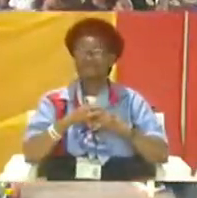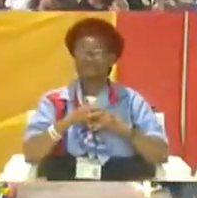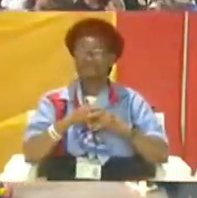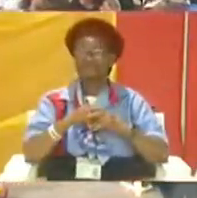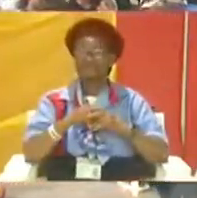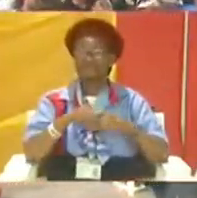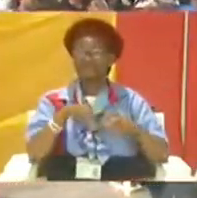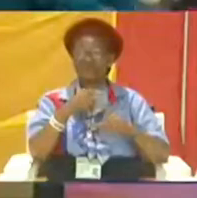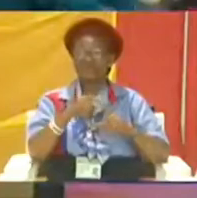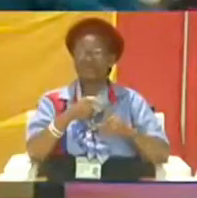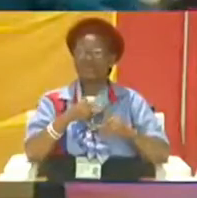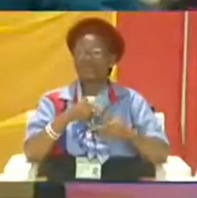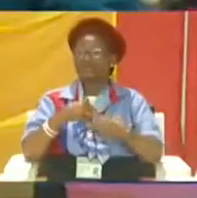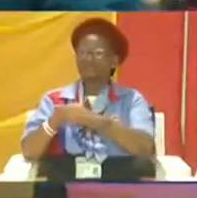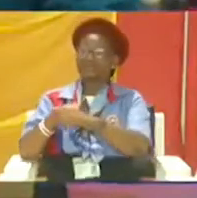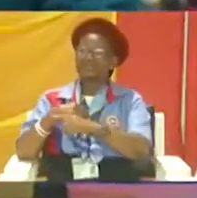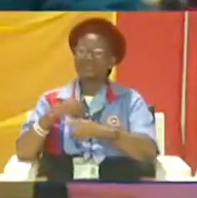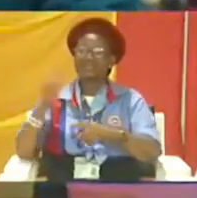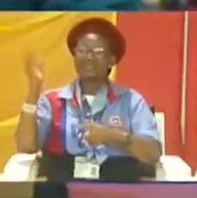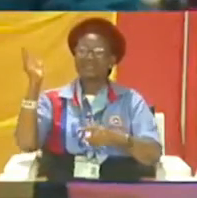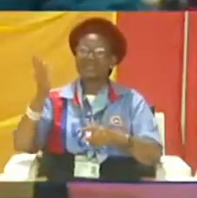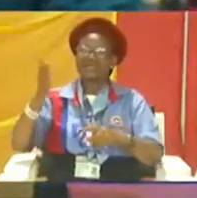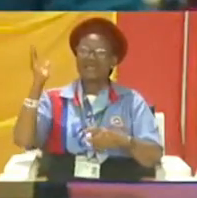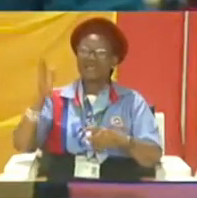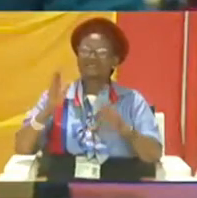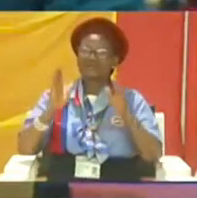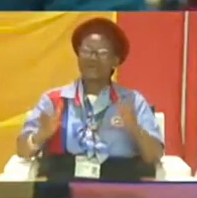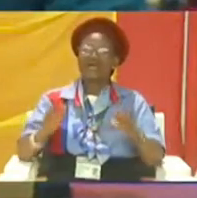when I was a lecturer at the University of Ilorin,